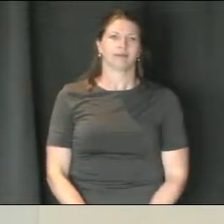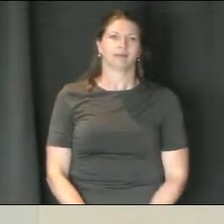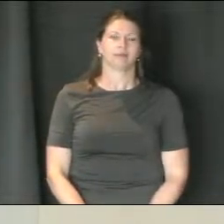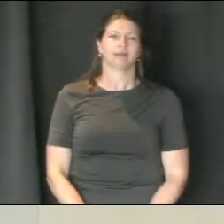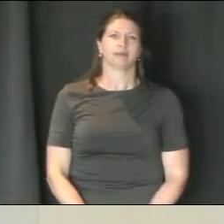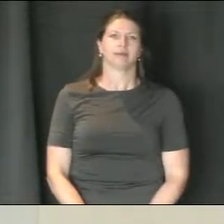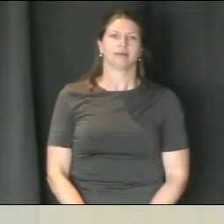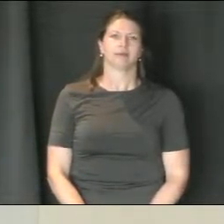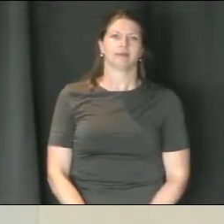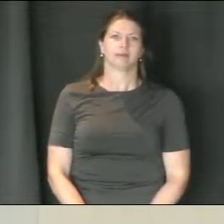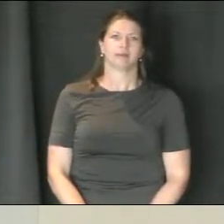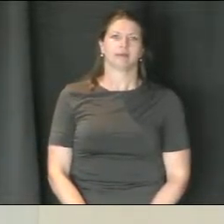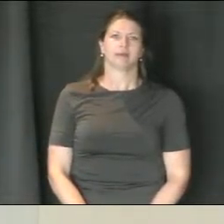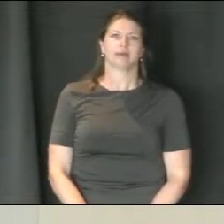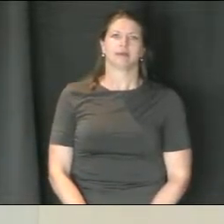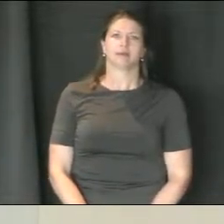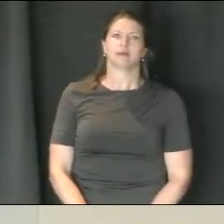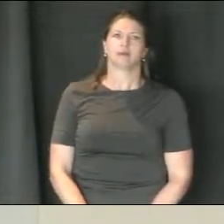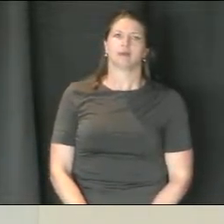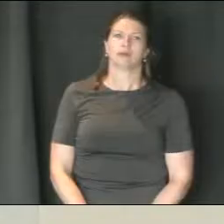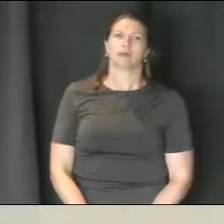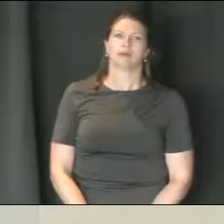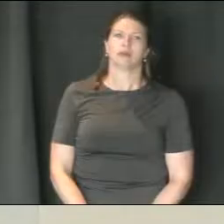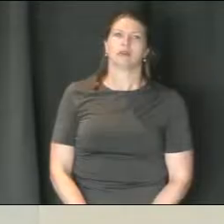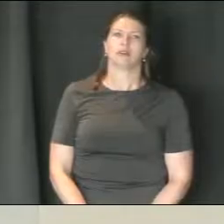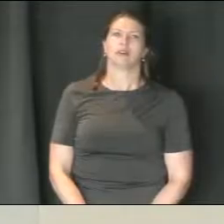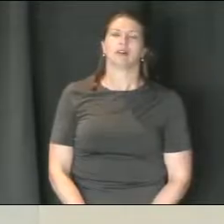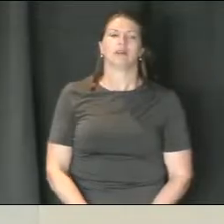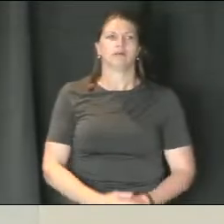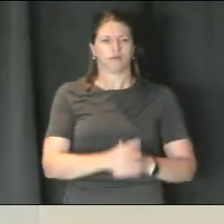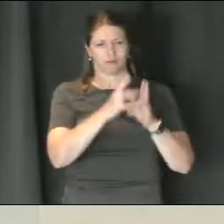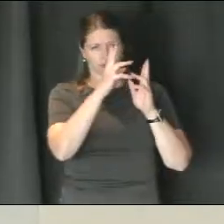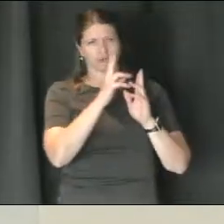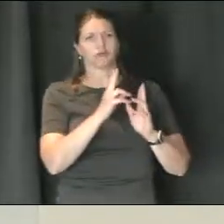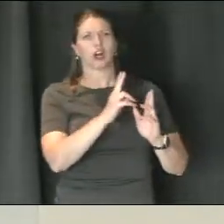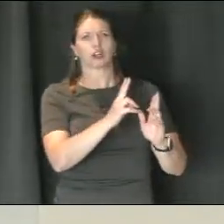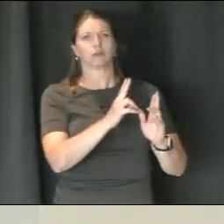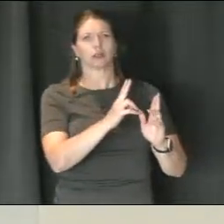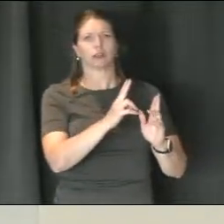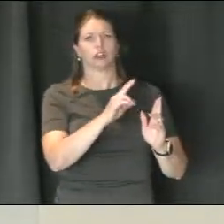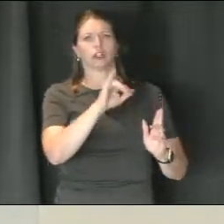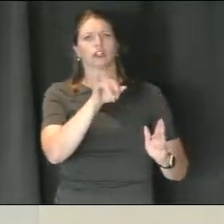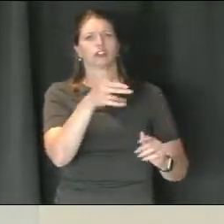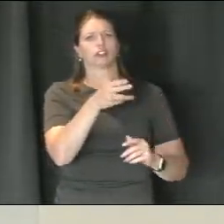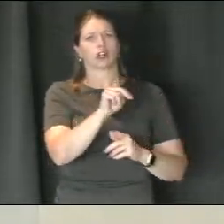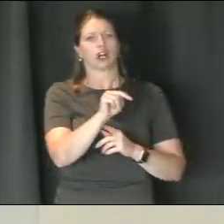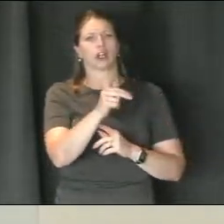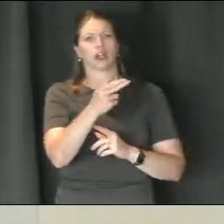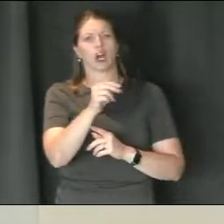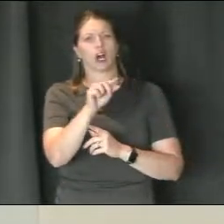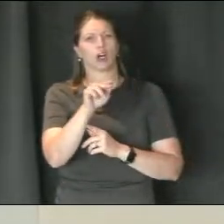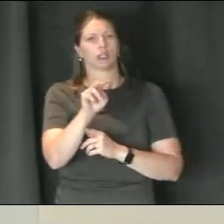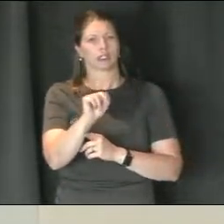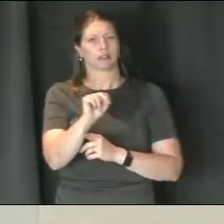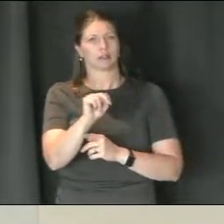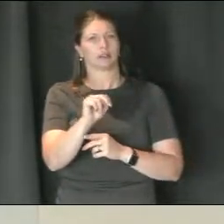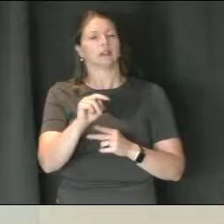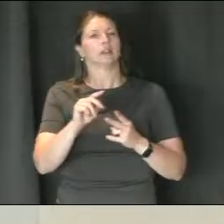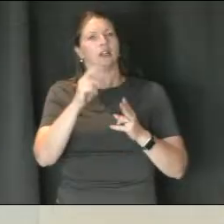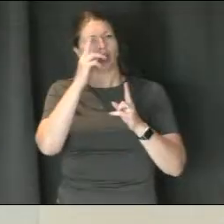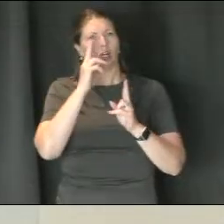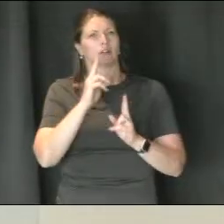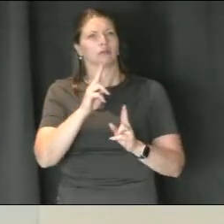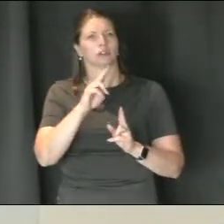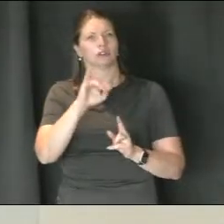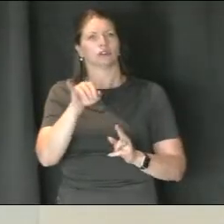The floor is yours. Okay, to the Honourable John Hogan, the Honourable John